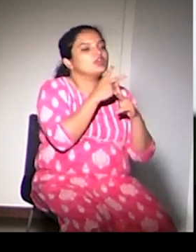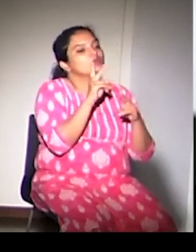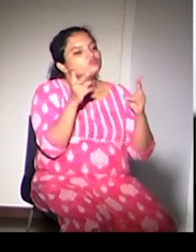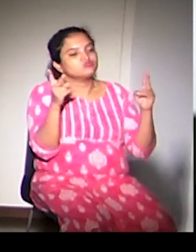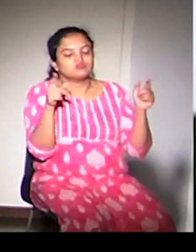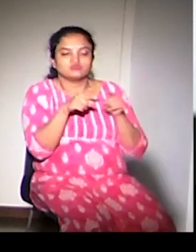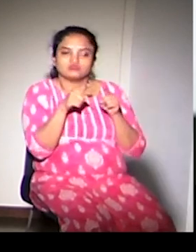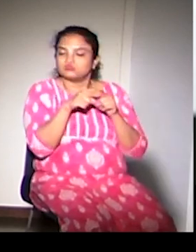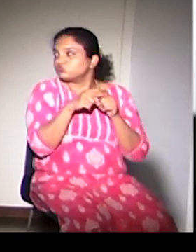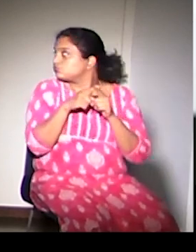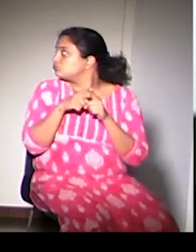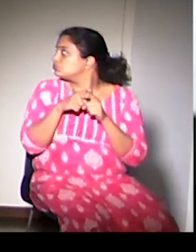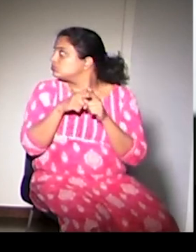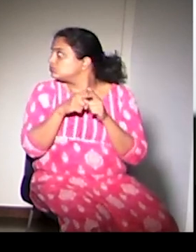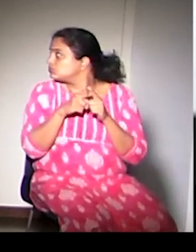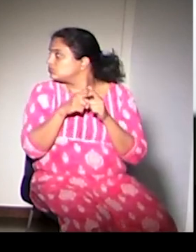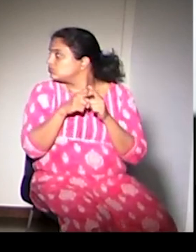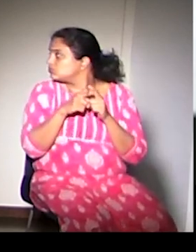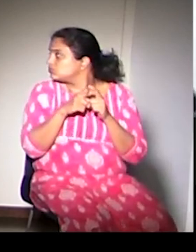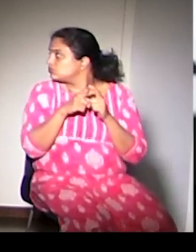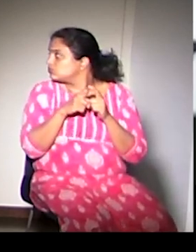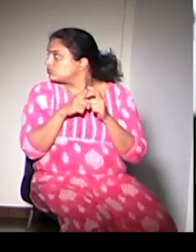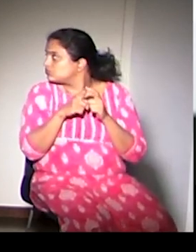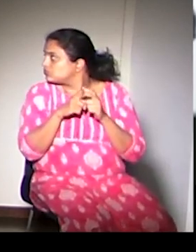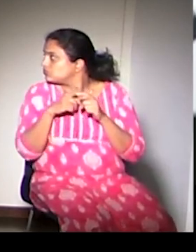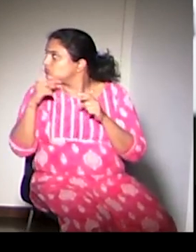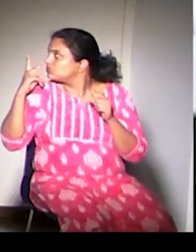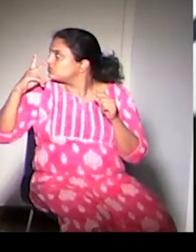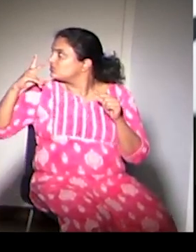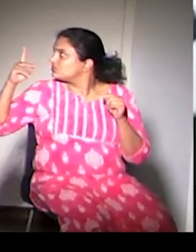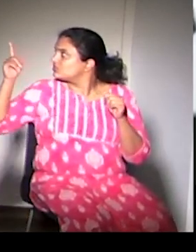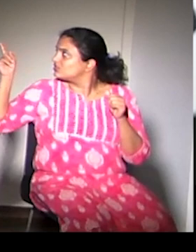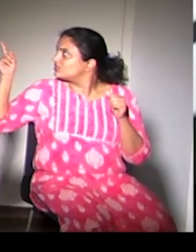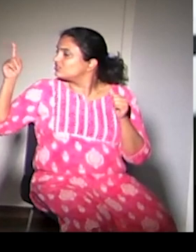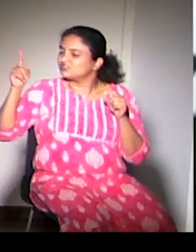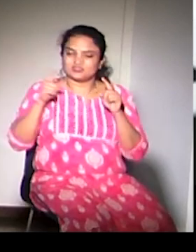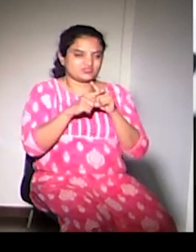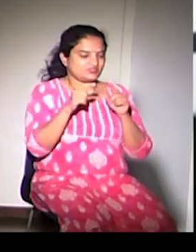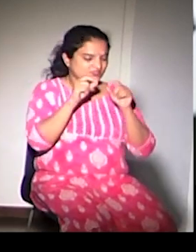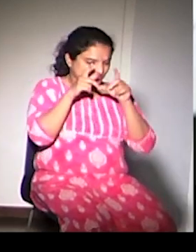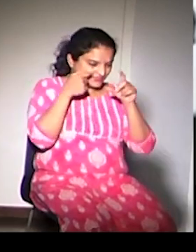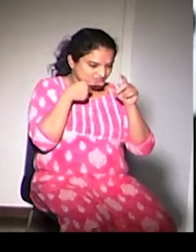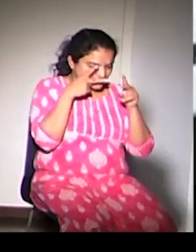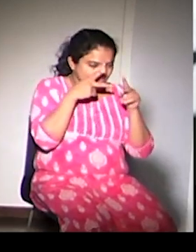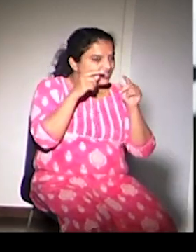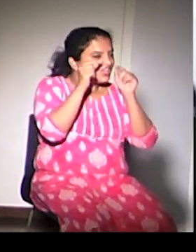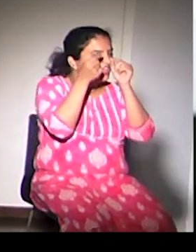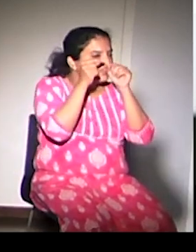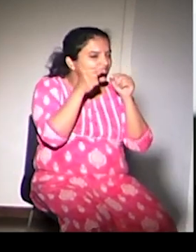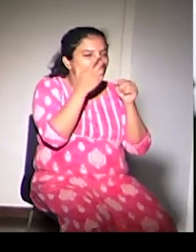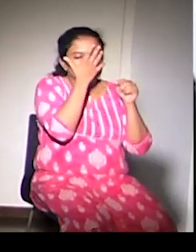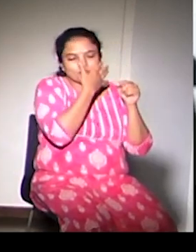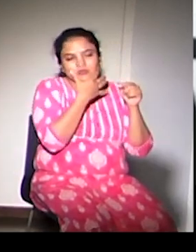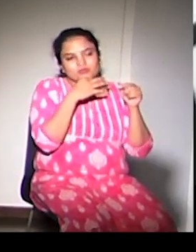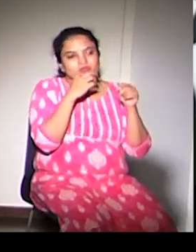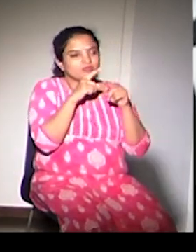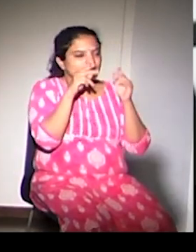other flowers, which gives it a sense of depth and makes it a bit more like a proper painting rather than